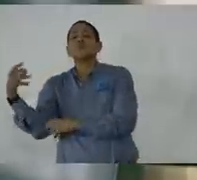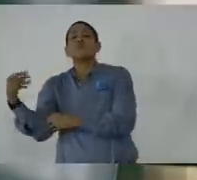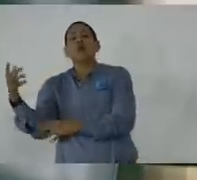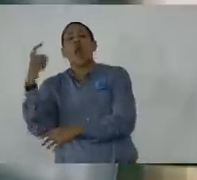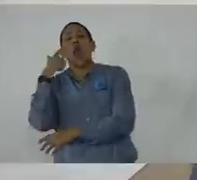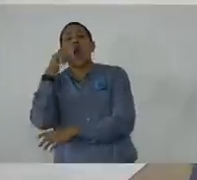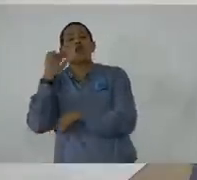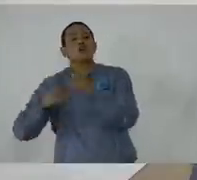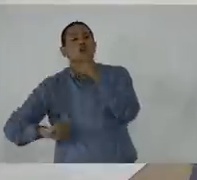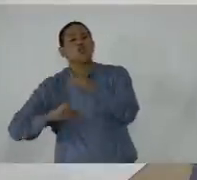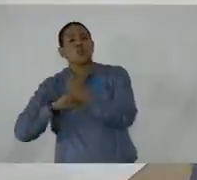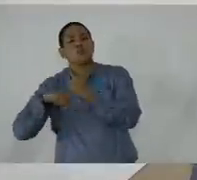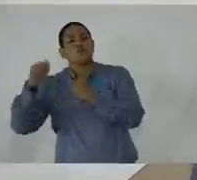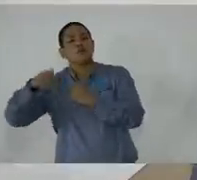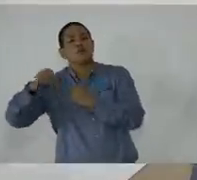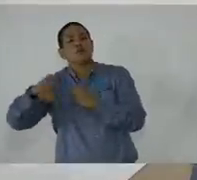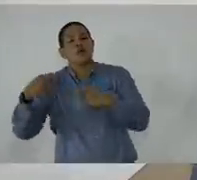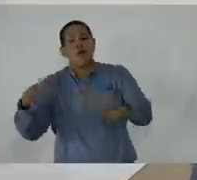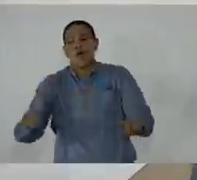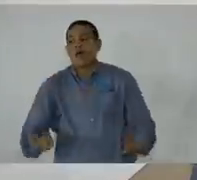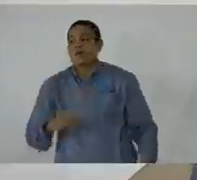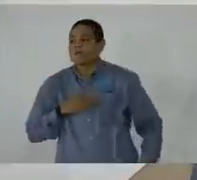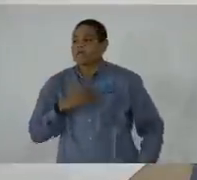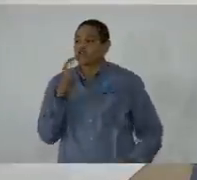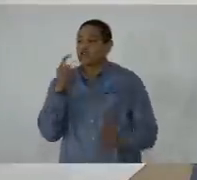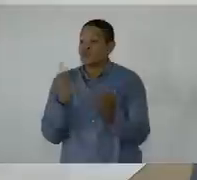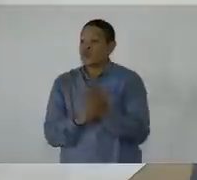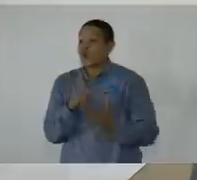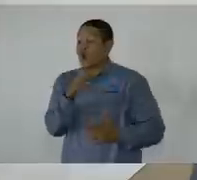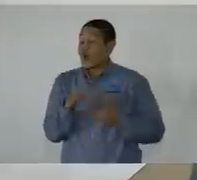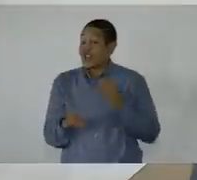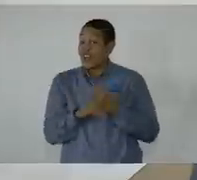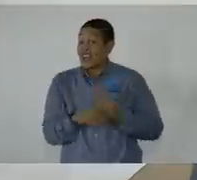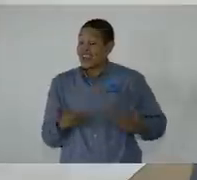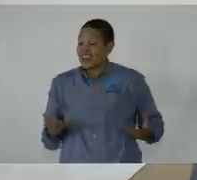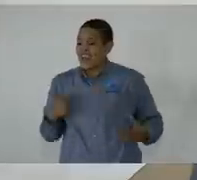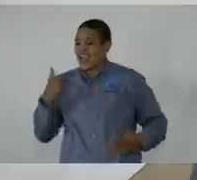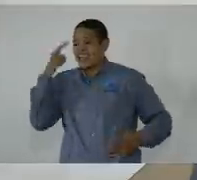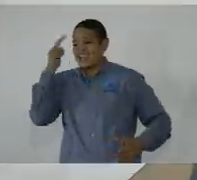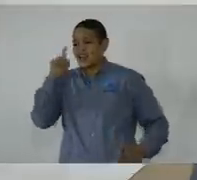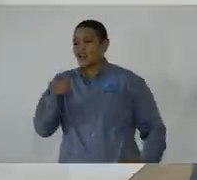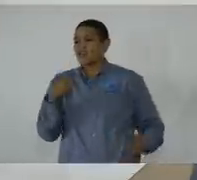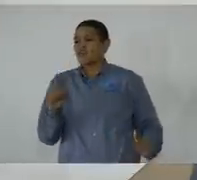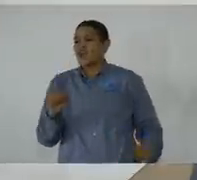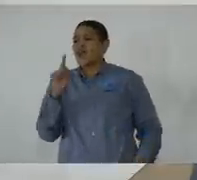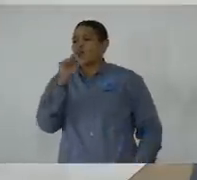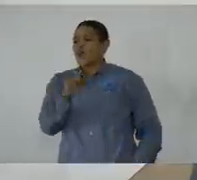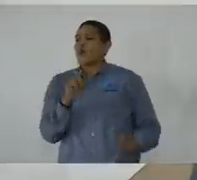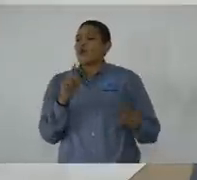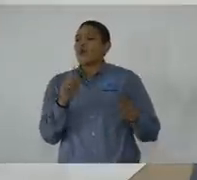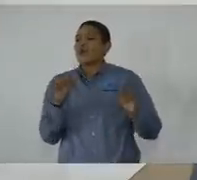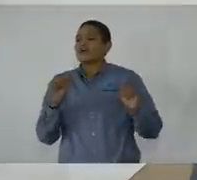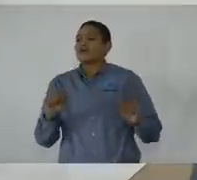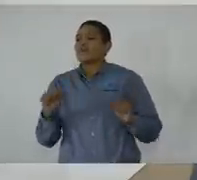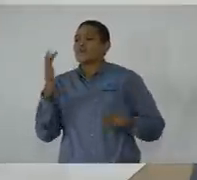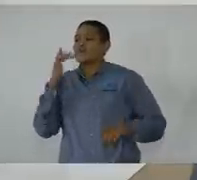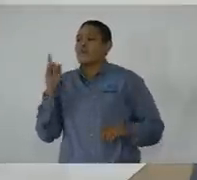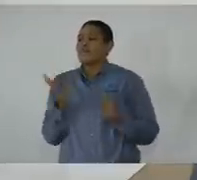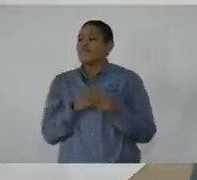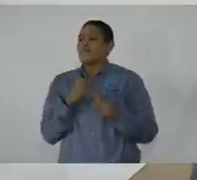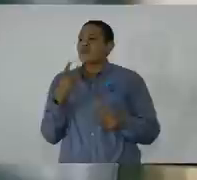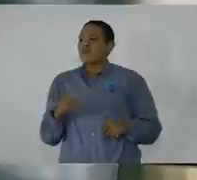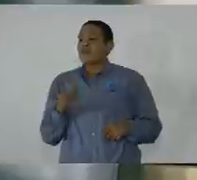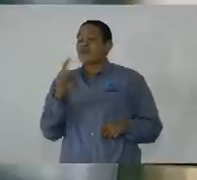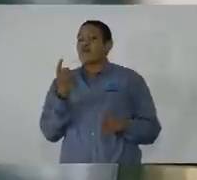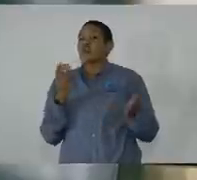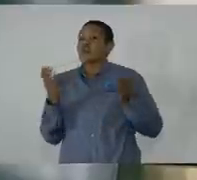in support of this initiative. Please note, I think you should try to get there as quickly as possible because it's a first-come,